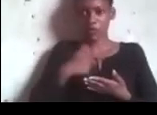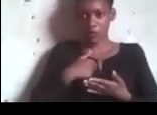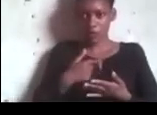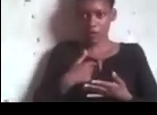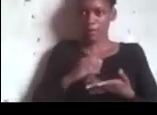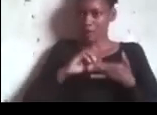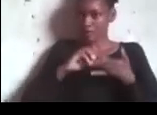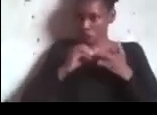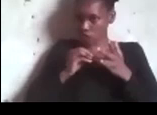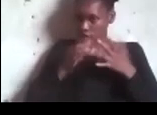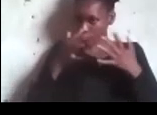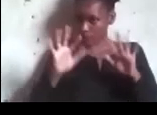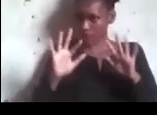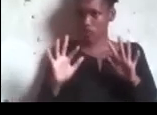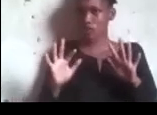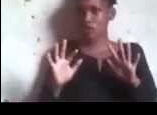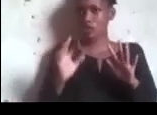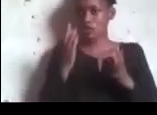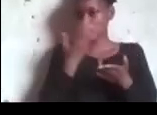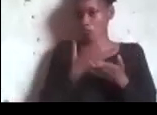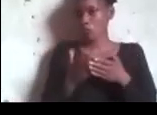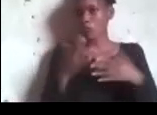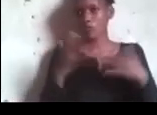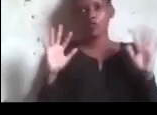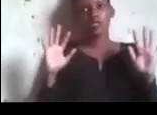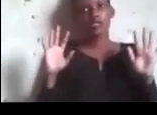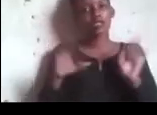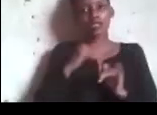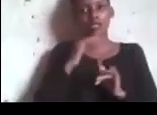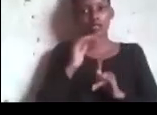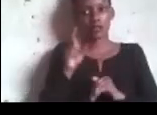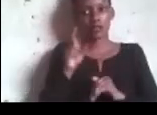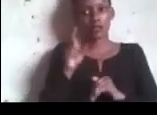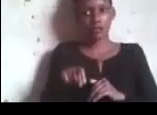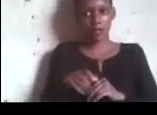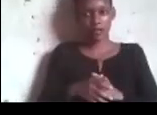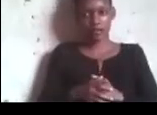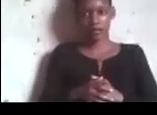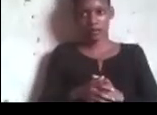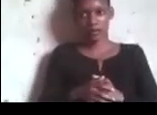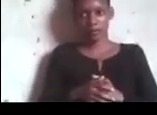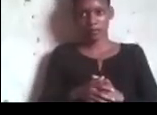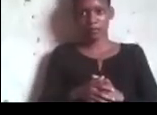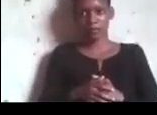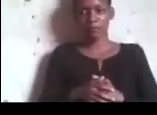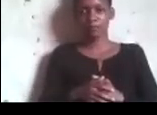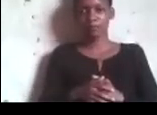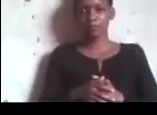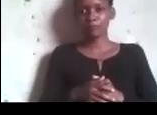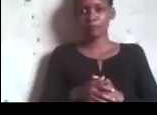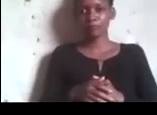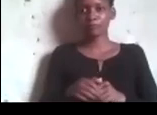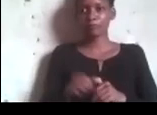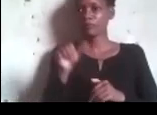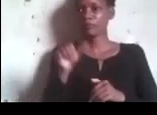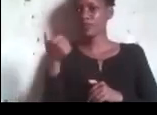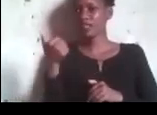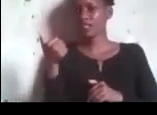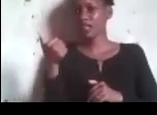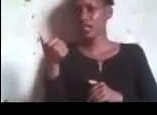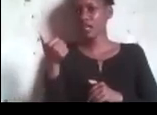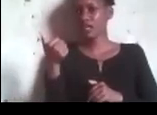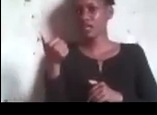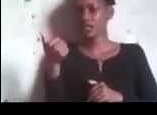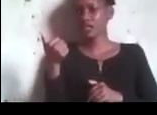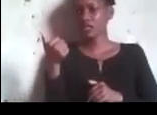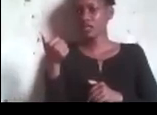contribute to the child's upbringing and the expenses. So another thing that the bill seeks to do is